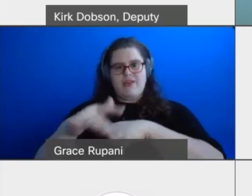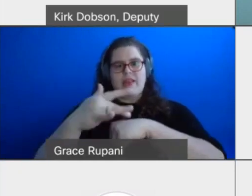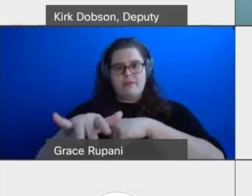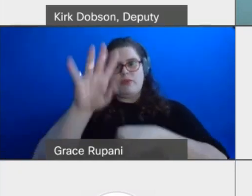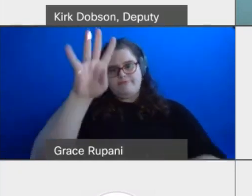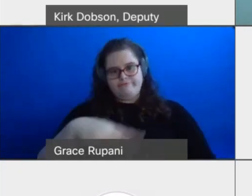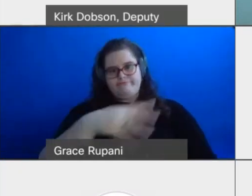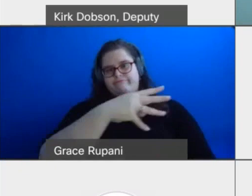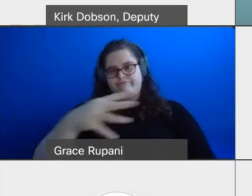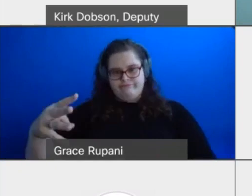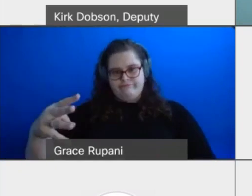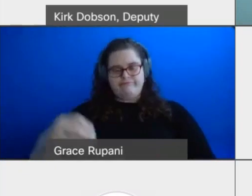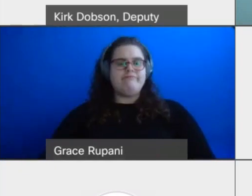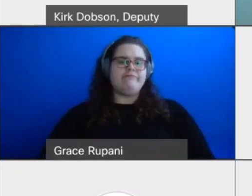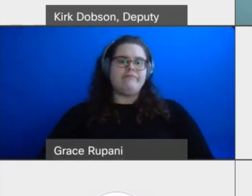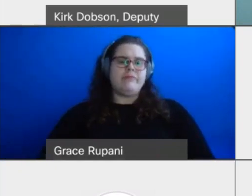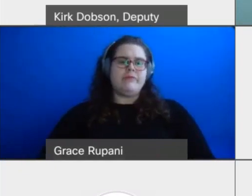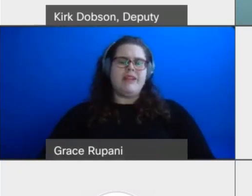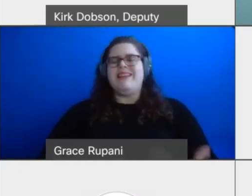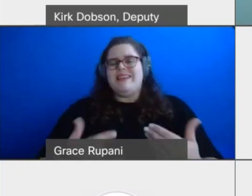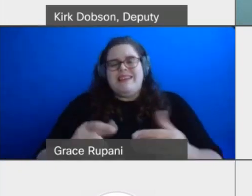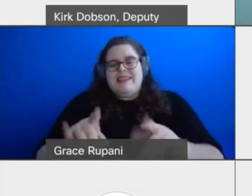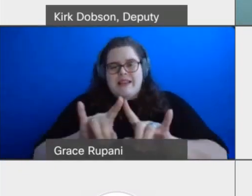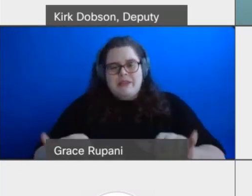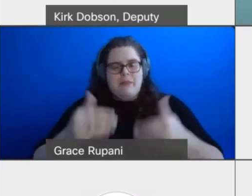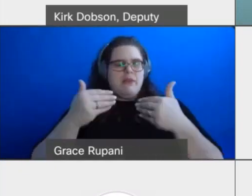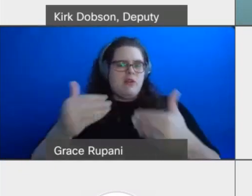I'm just going to pull that up.